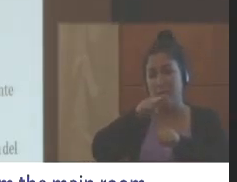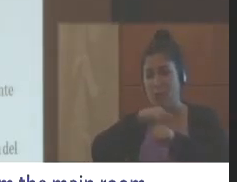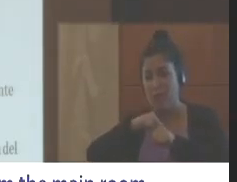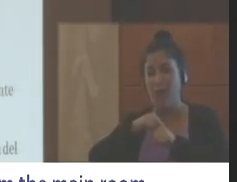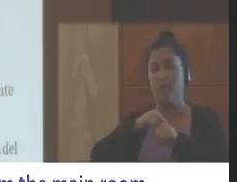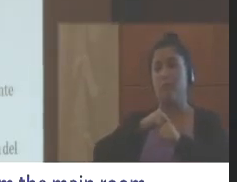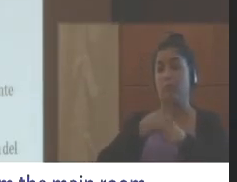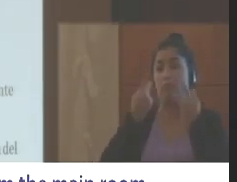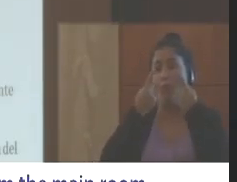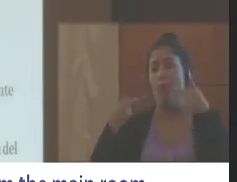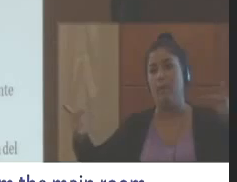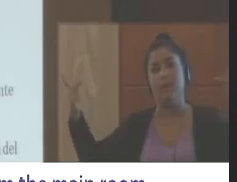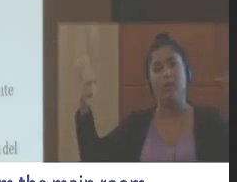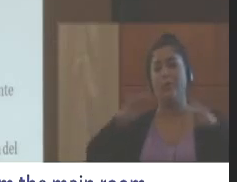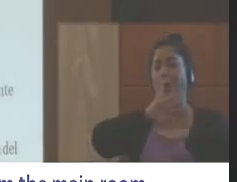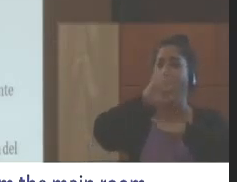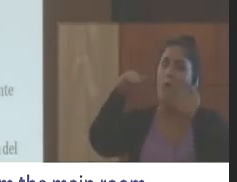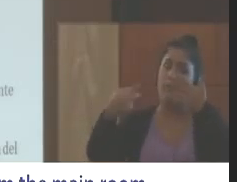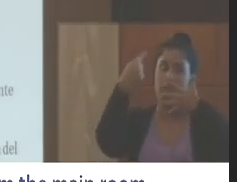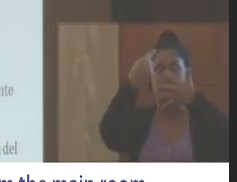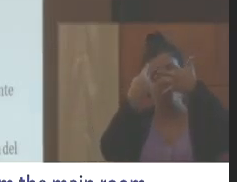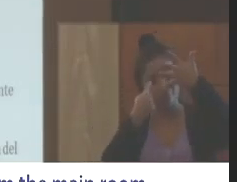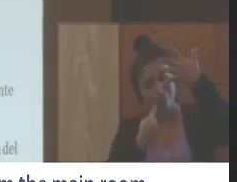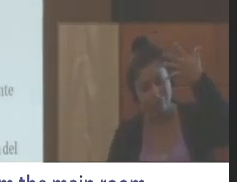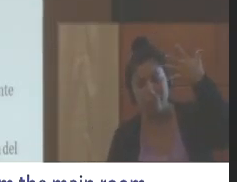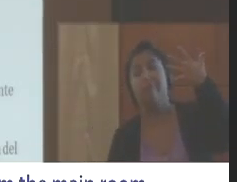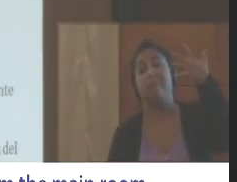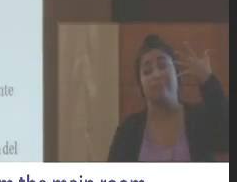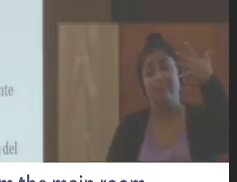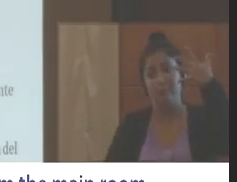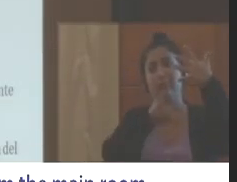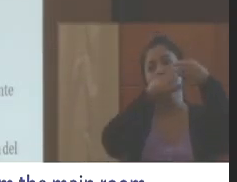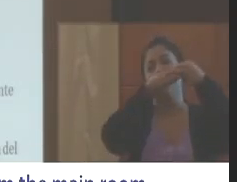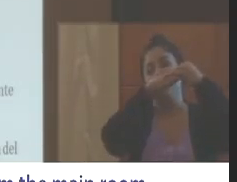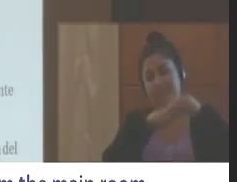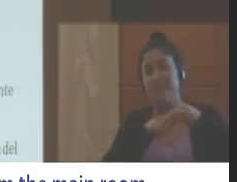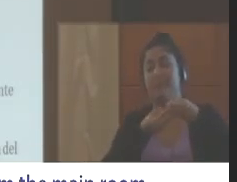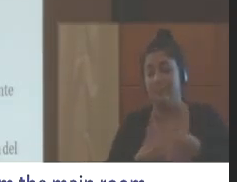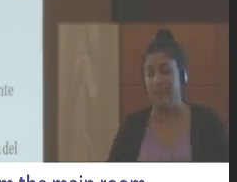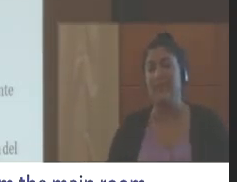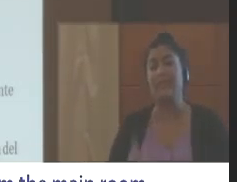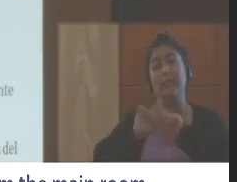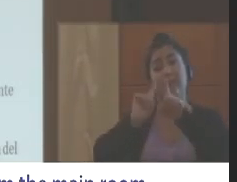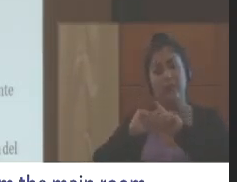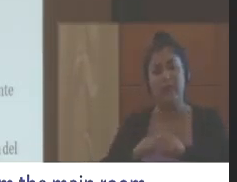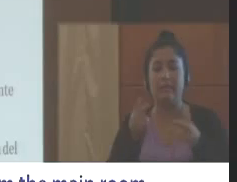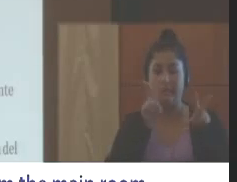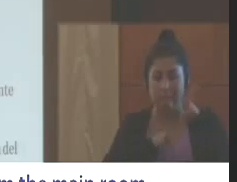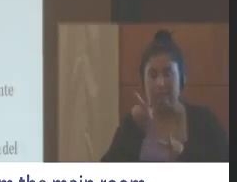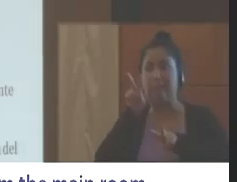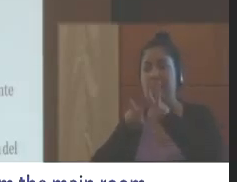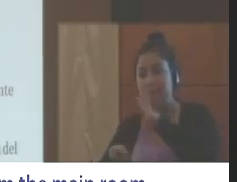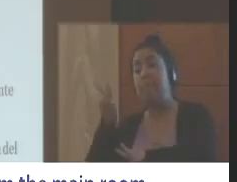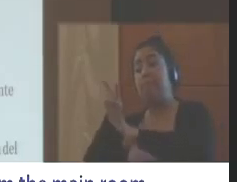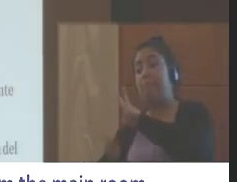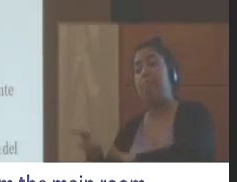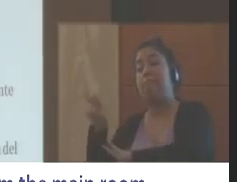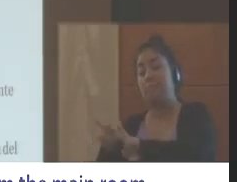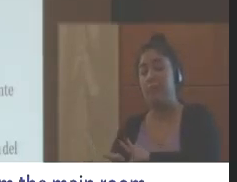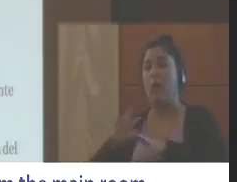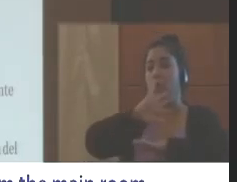risk management in all of the projects that were being put together. This tool then has